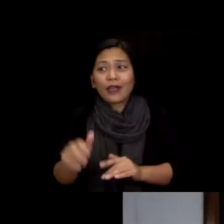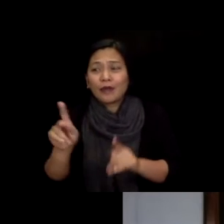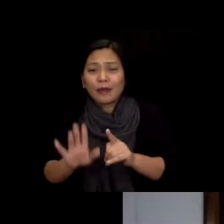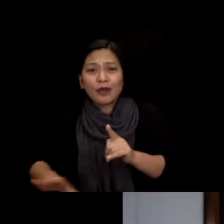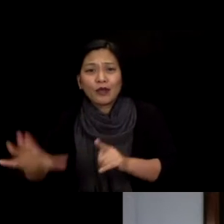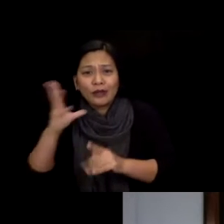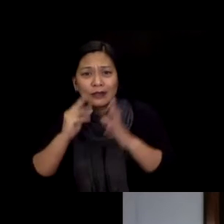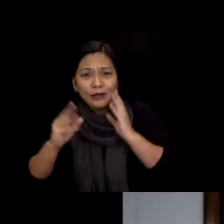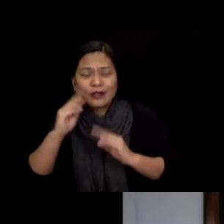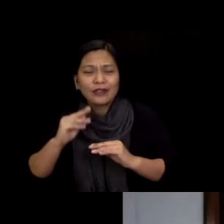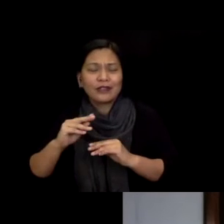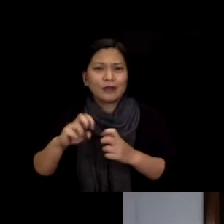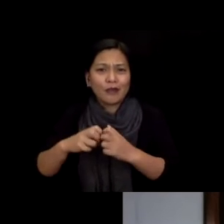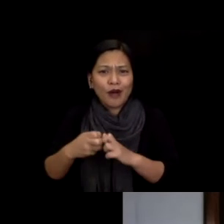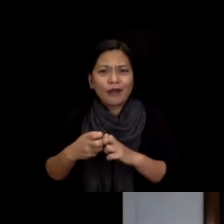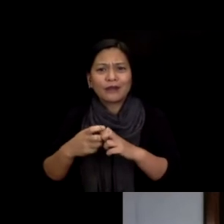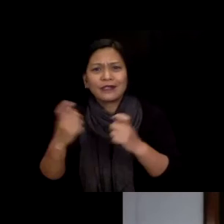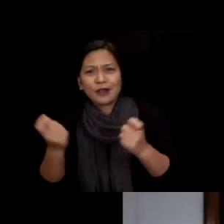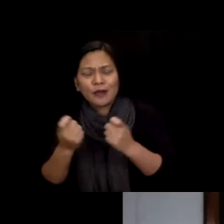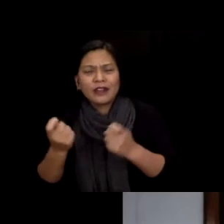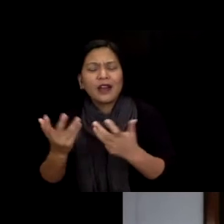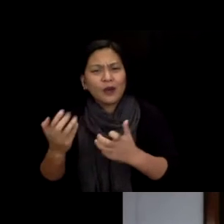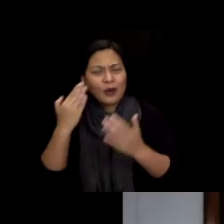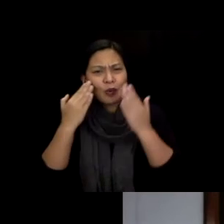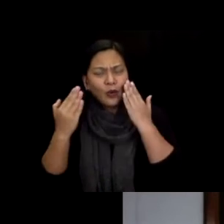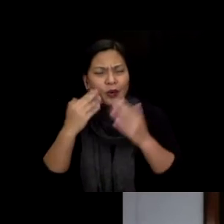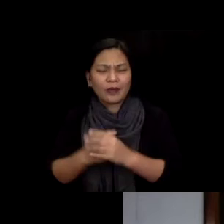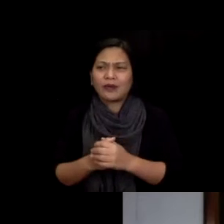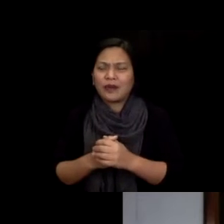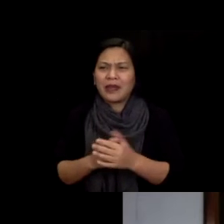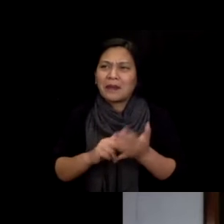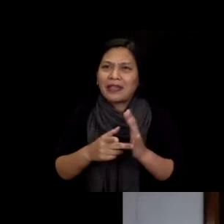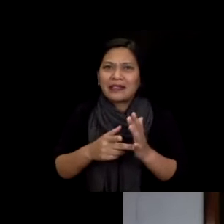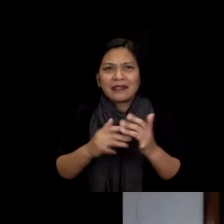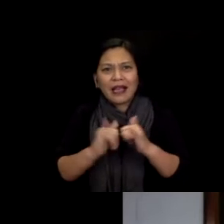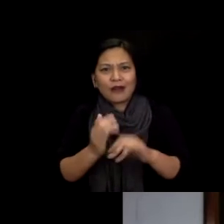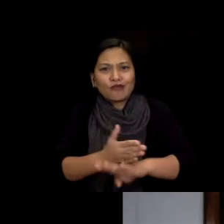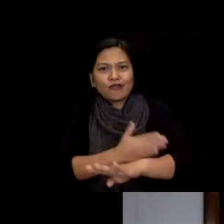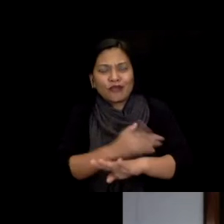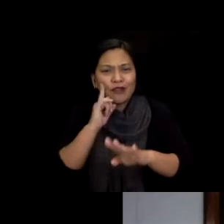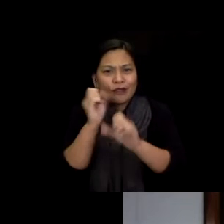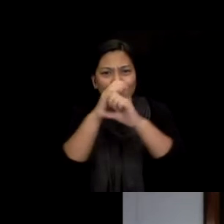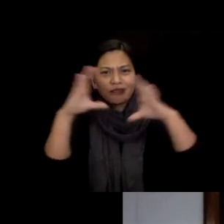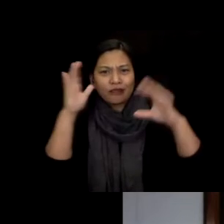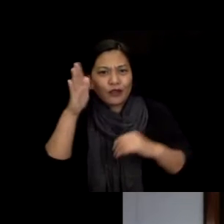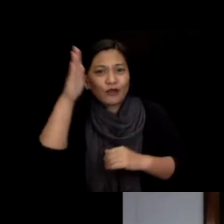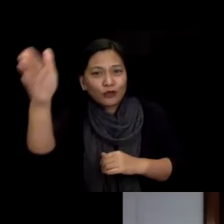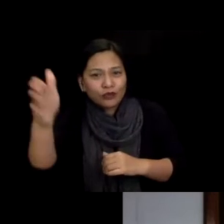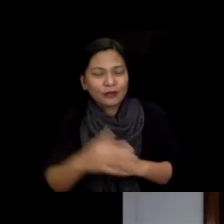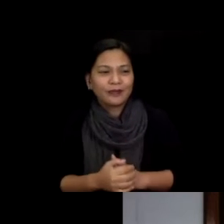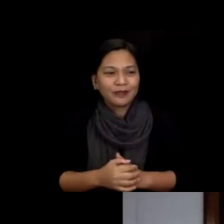it, to try to identify, try to envision a better future in the arts.